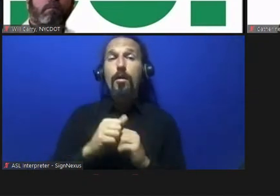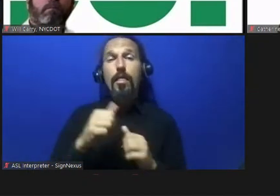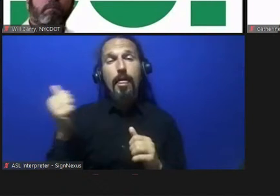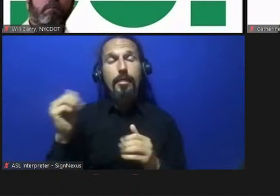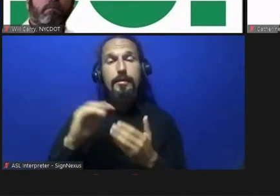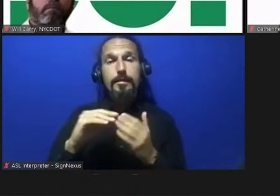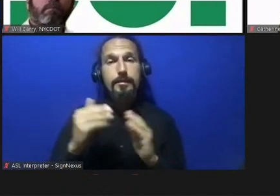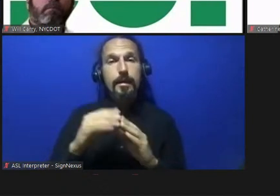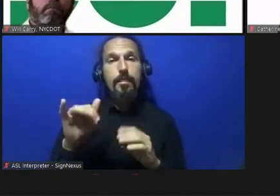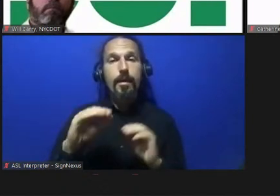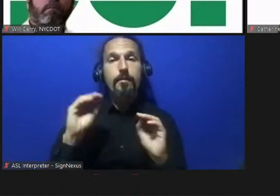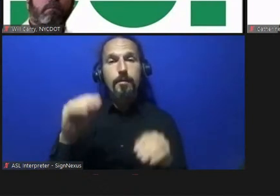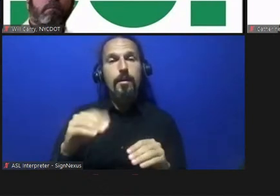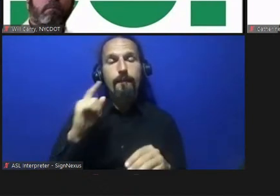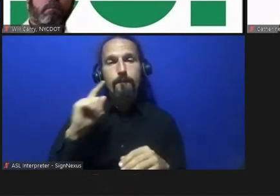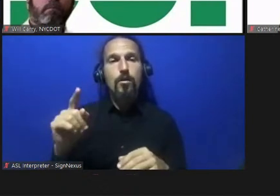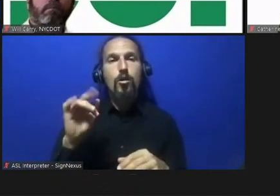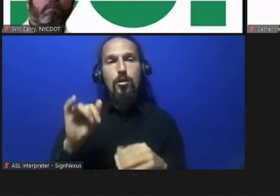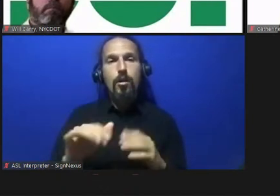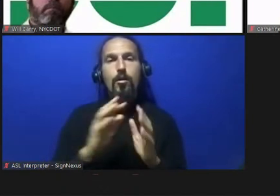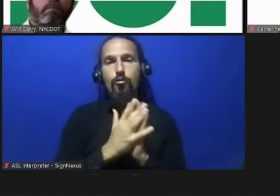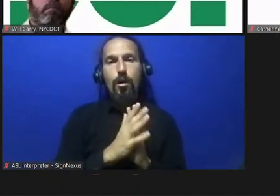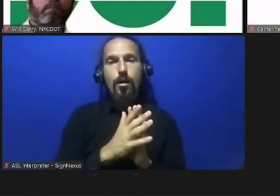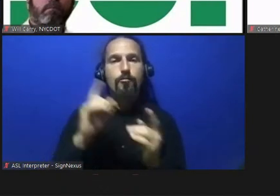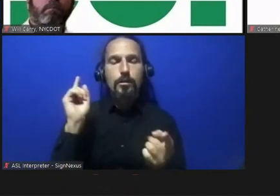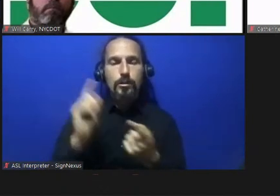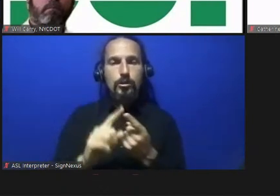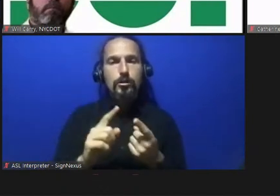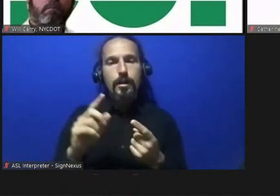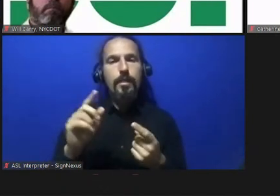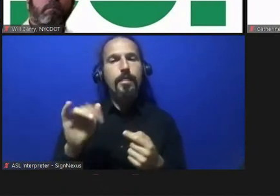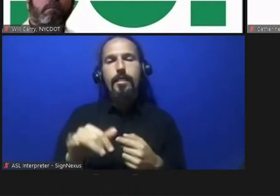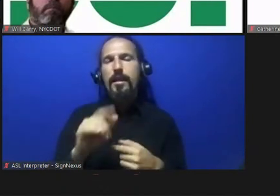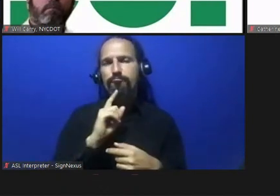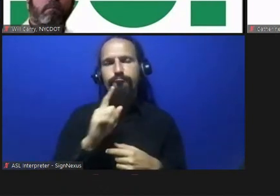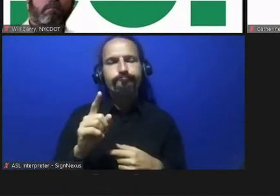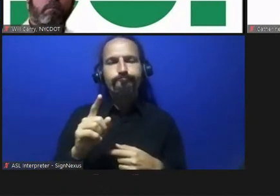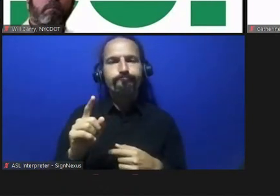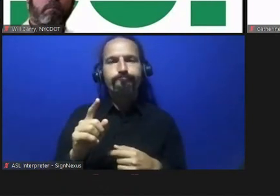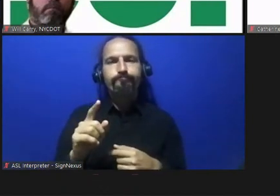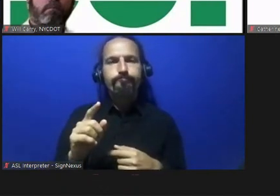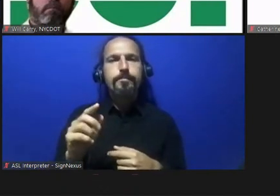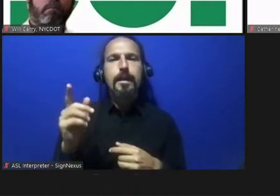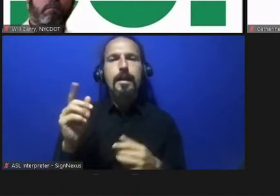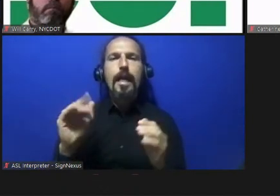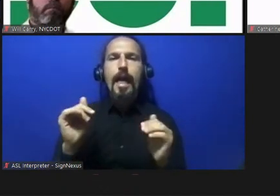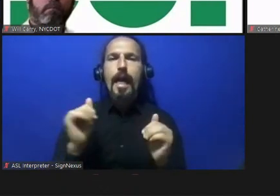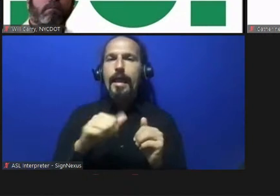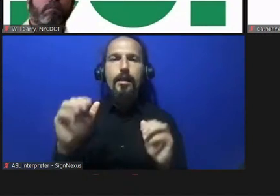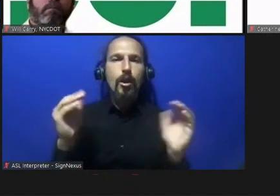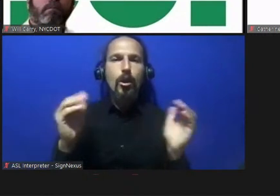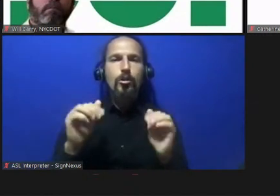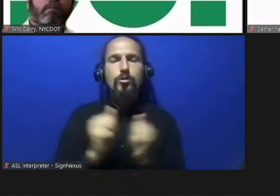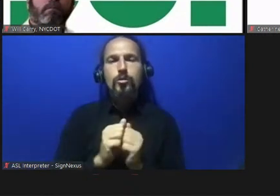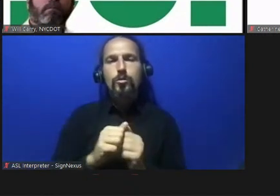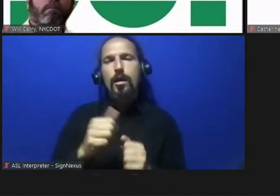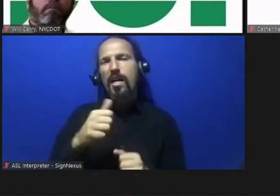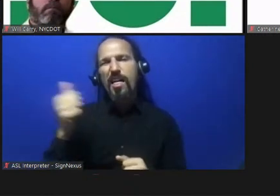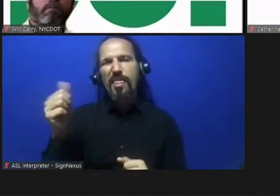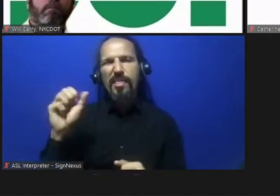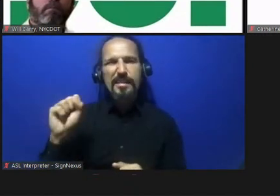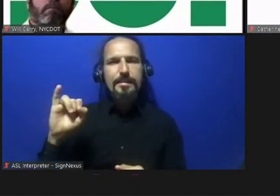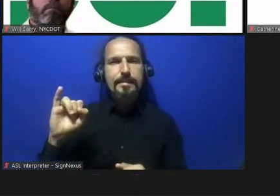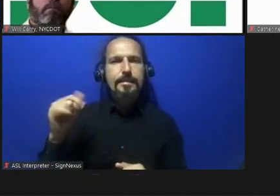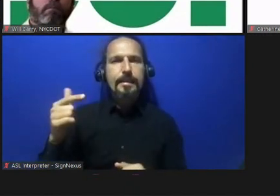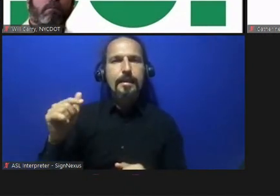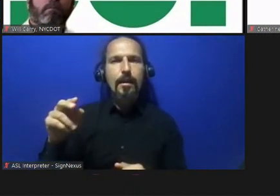implementation of congestion-reducing efforts is disingenuous in particular any comparison to singapore so if the